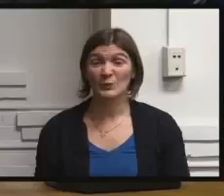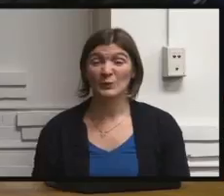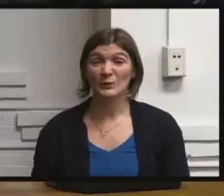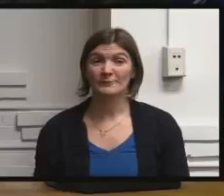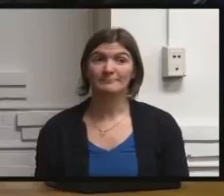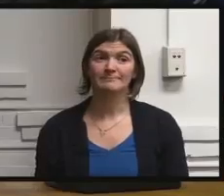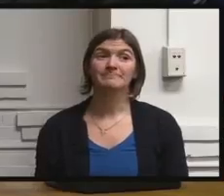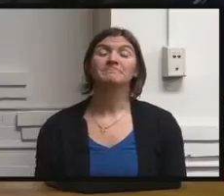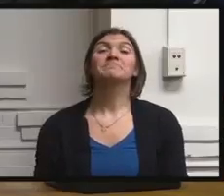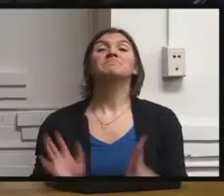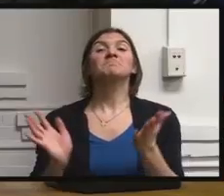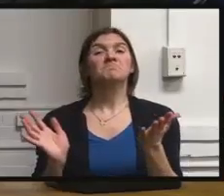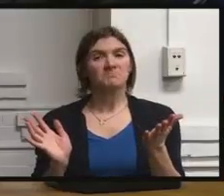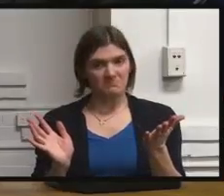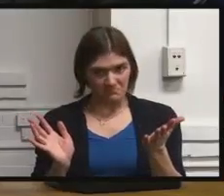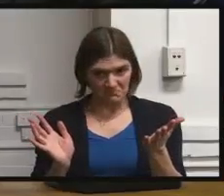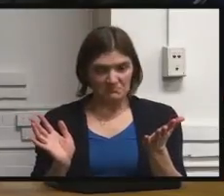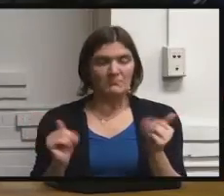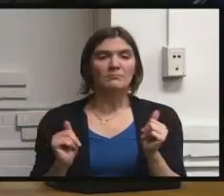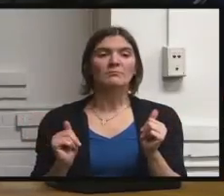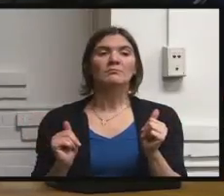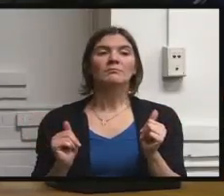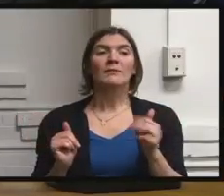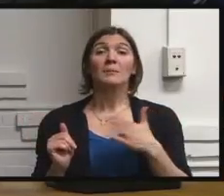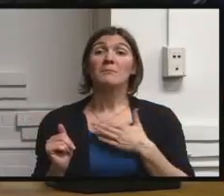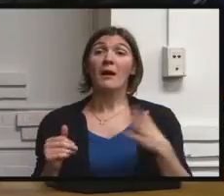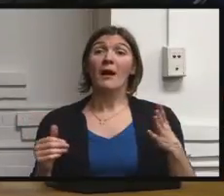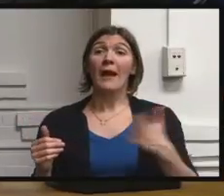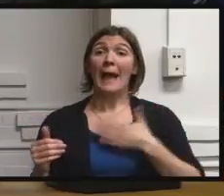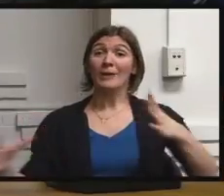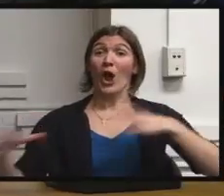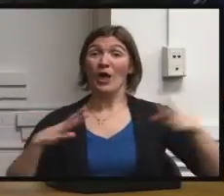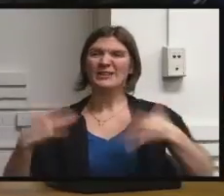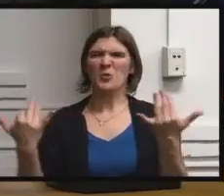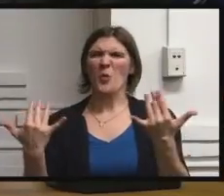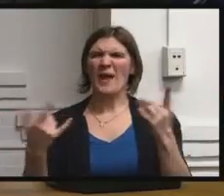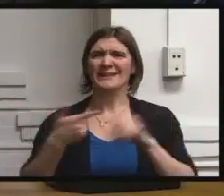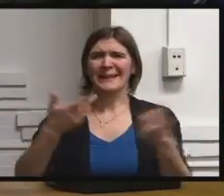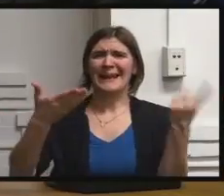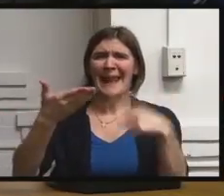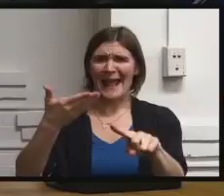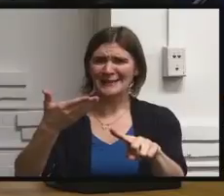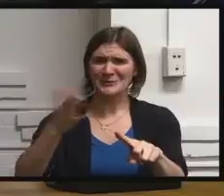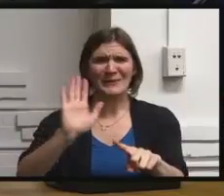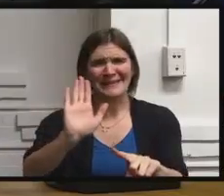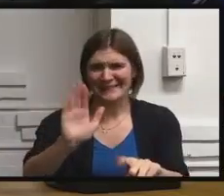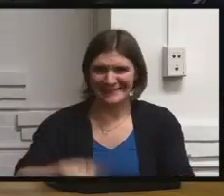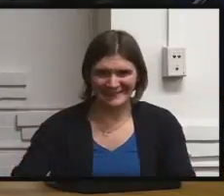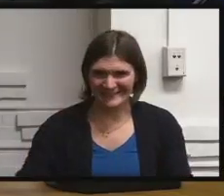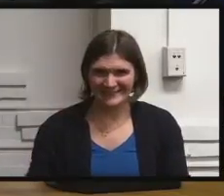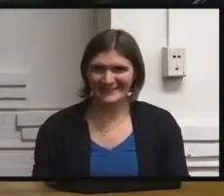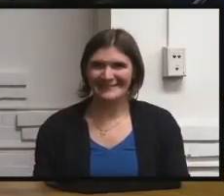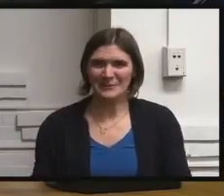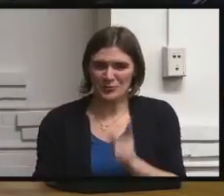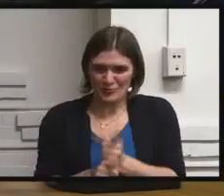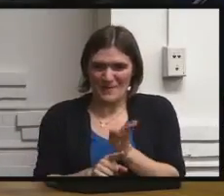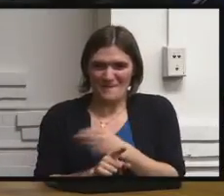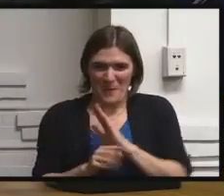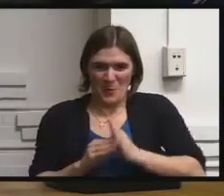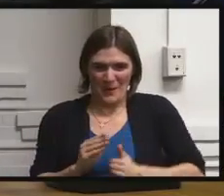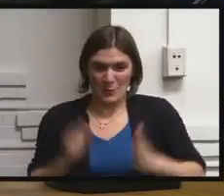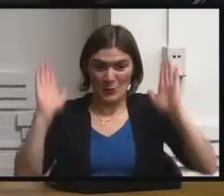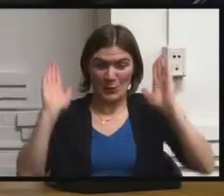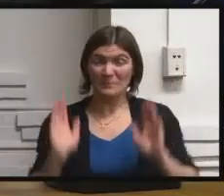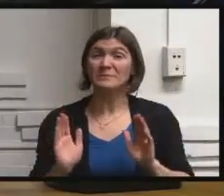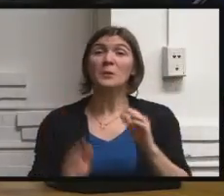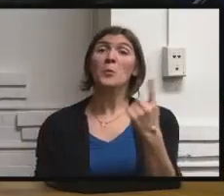I'll defer my holiday wishes until next week because it's going to be right before the holiday weekend.